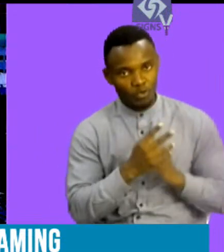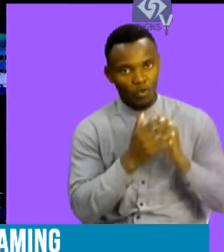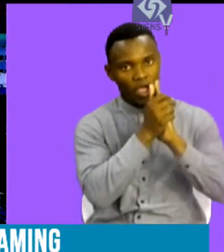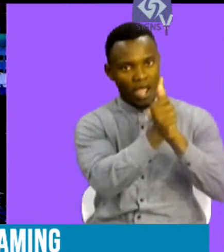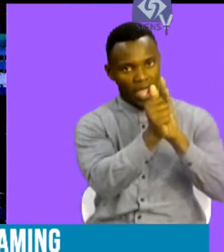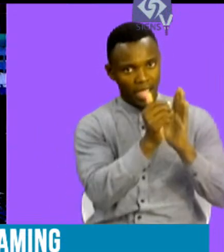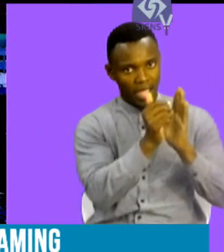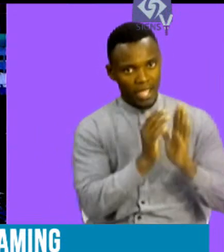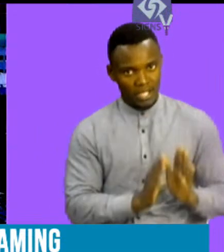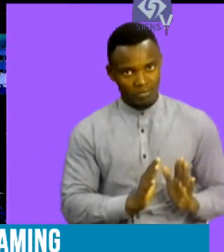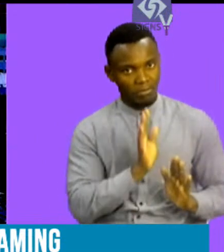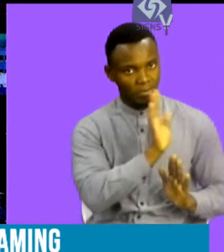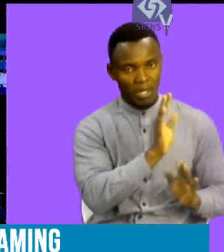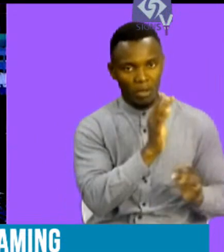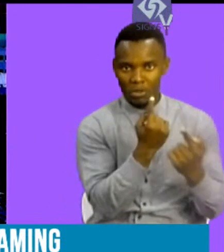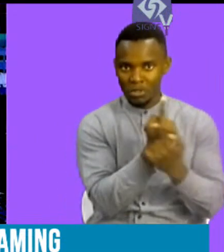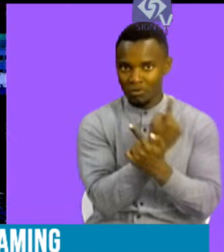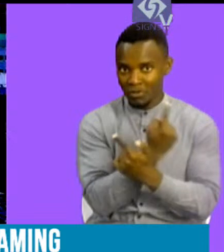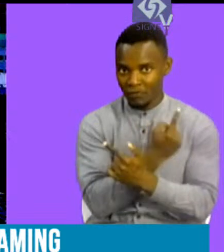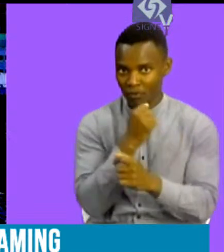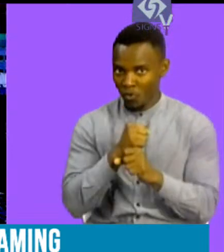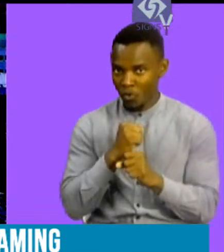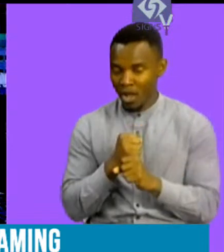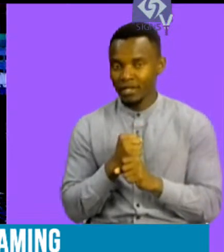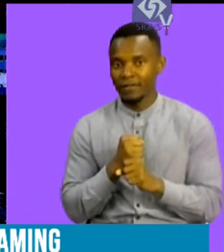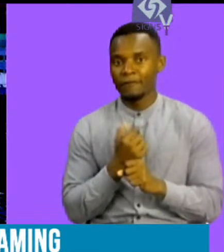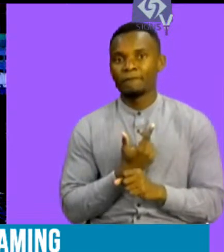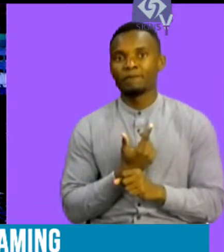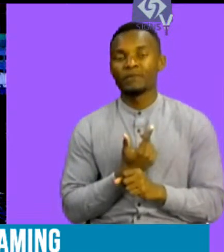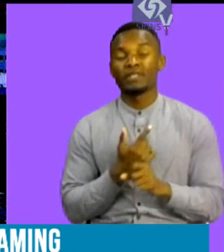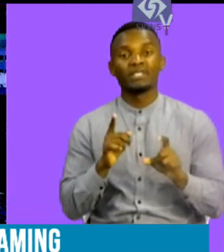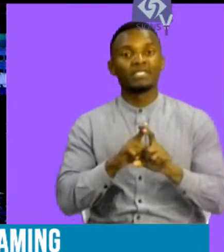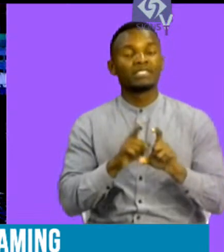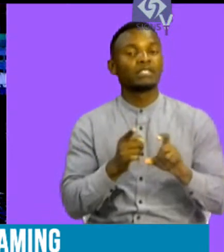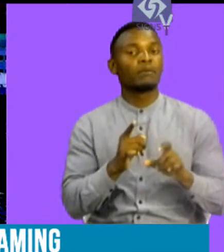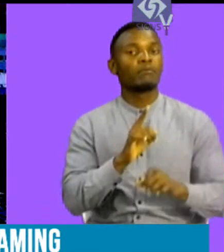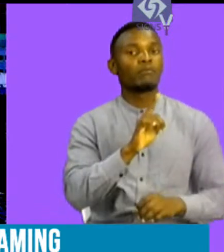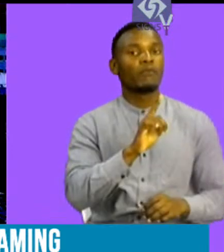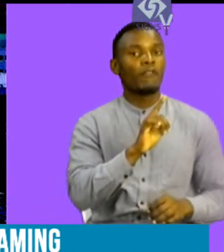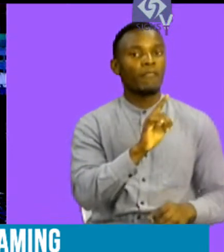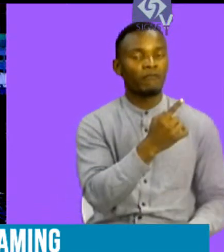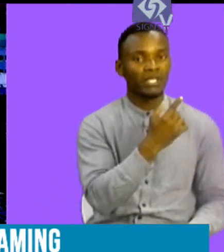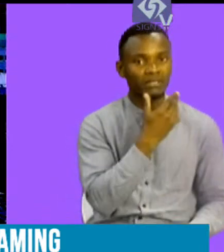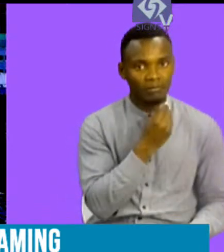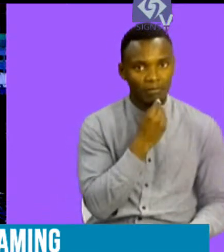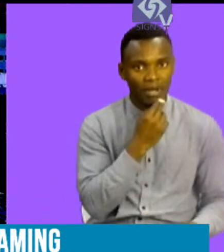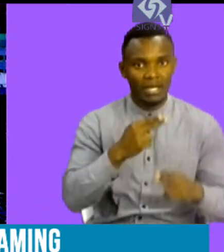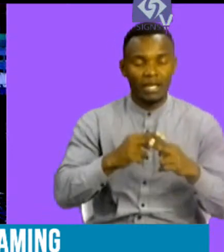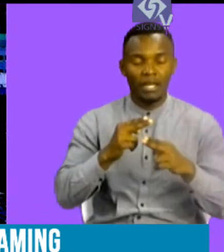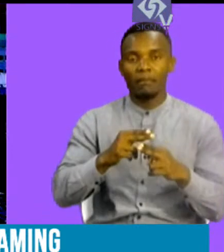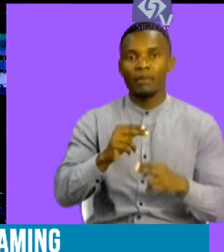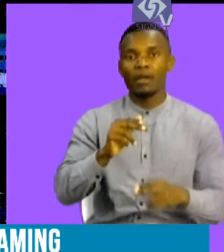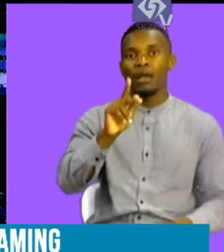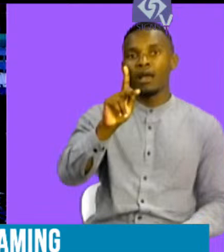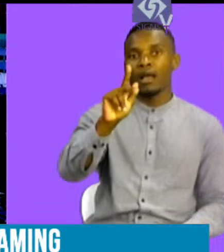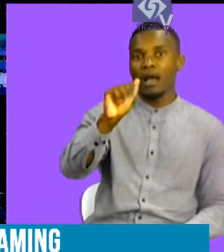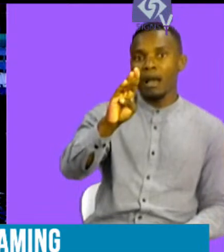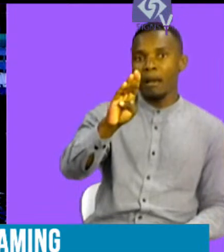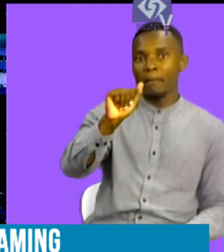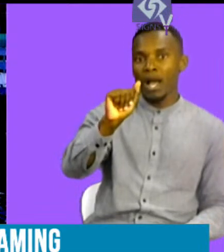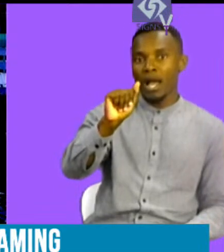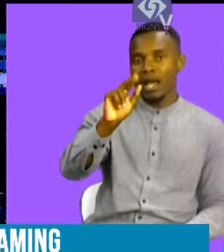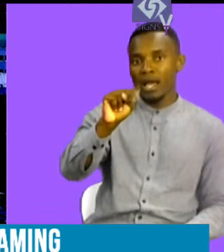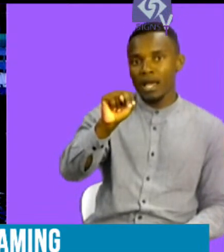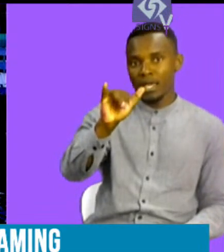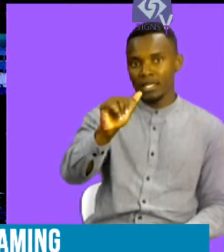their own field and in their own accord, and joining me is Mr. Kabanya as well as Madam Njeri, and